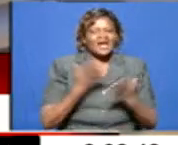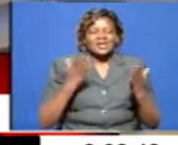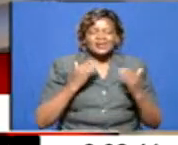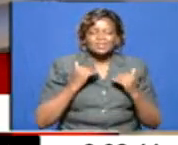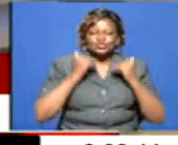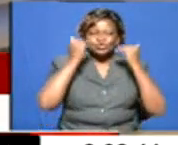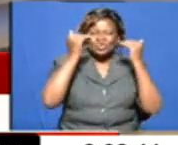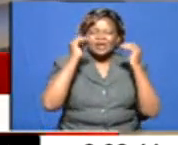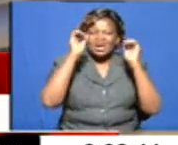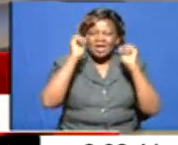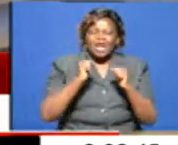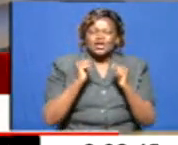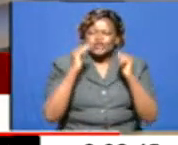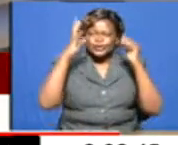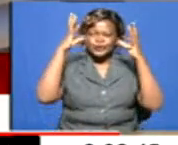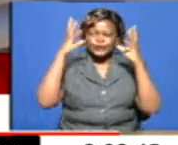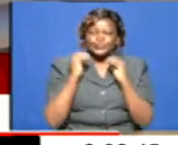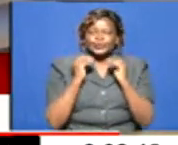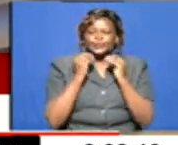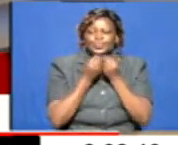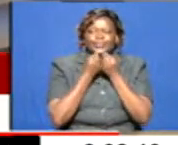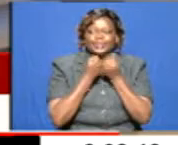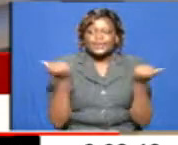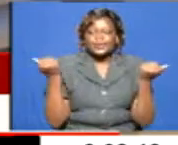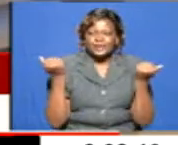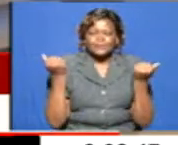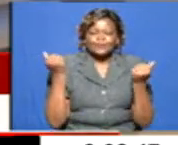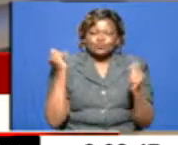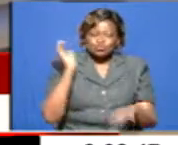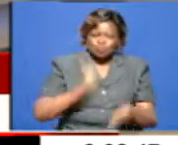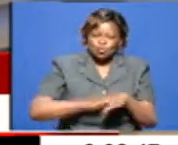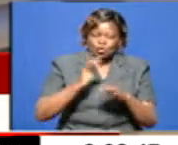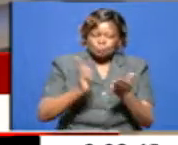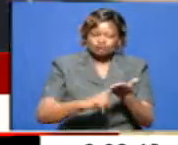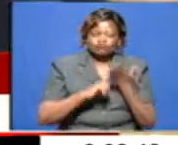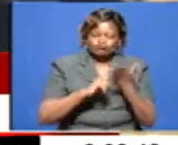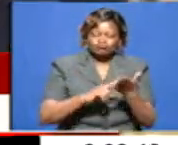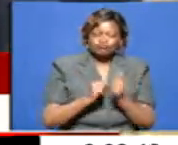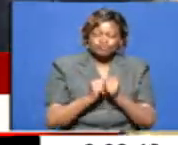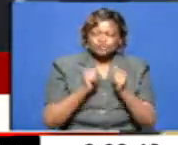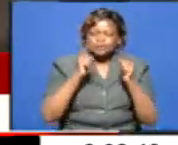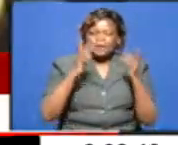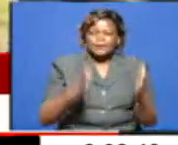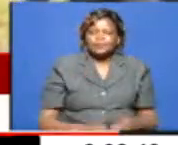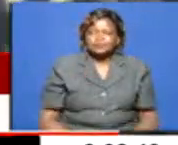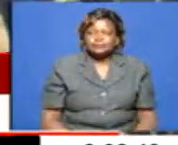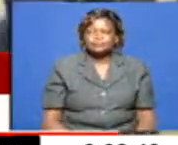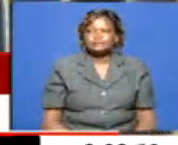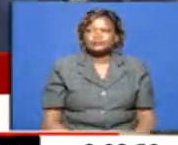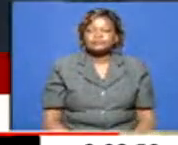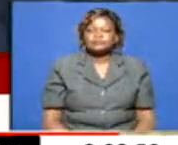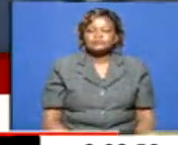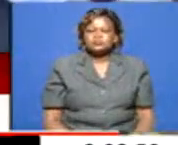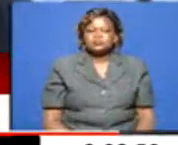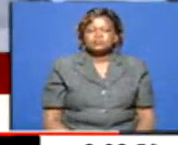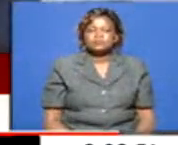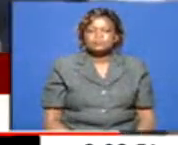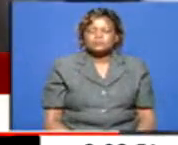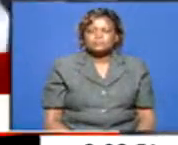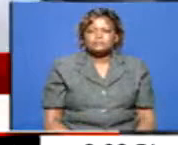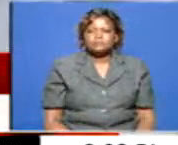can be sorted out by proper discussion with the administration. For Prime Edition, I'm Zainab